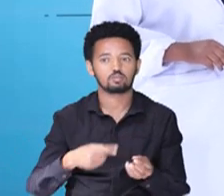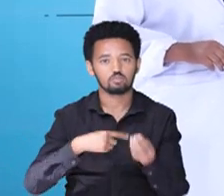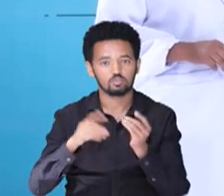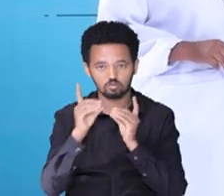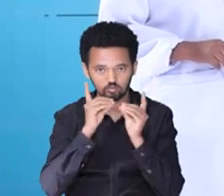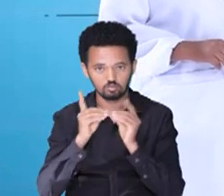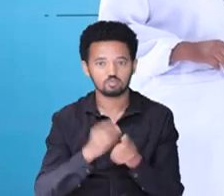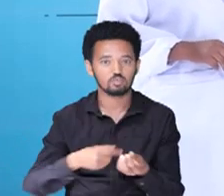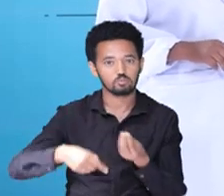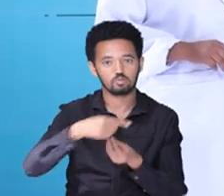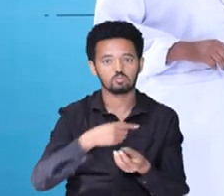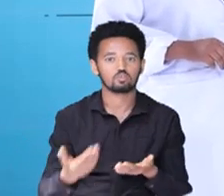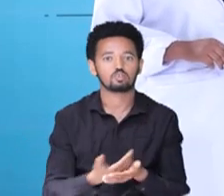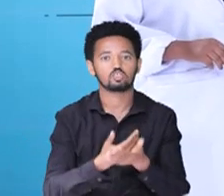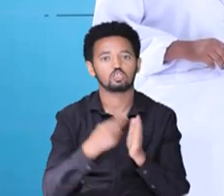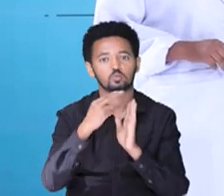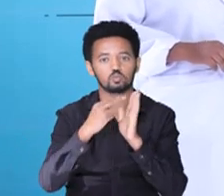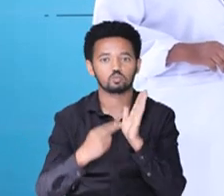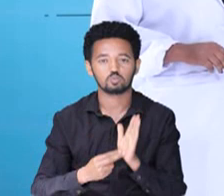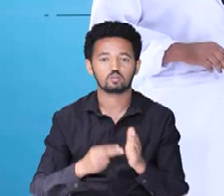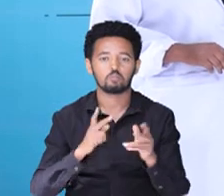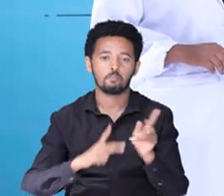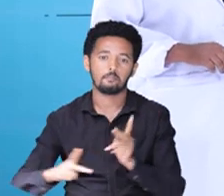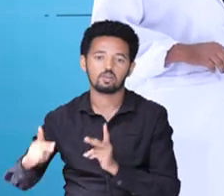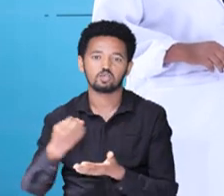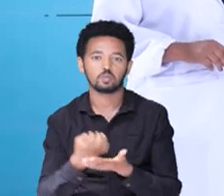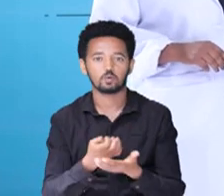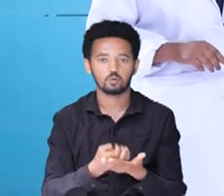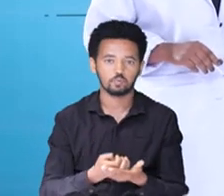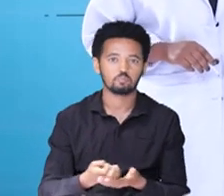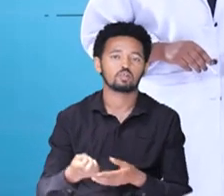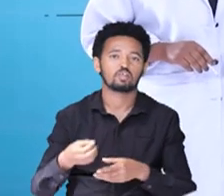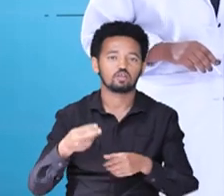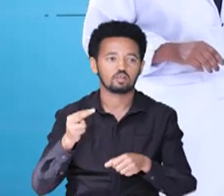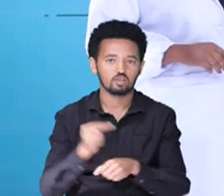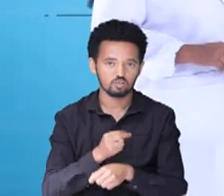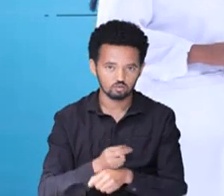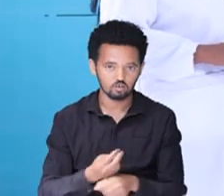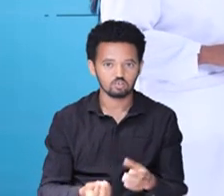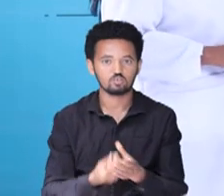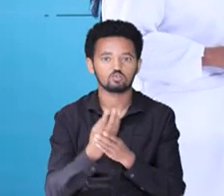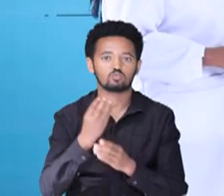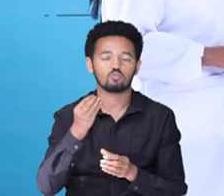discuss about the new chapter, population, economy, natural resource of